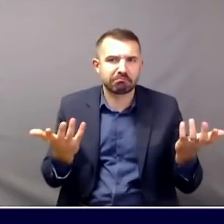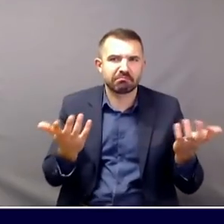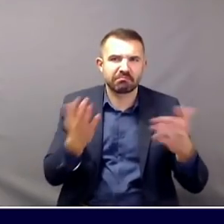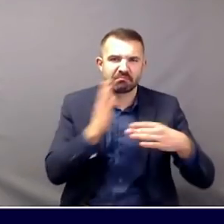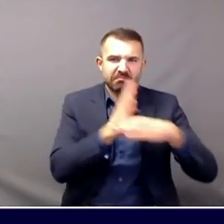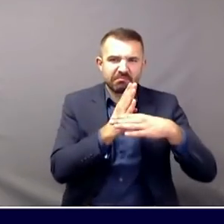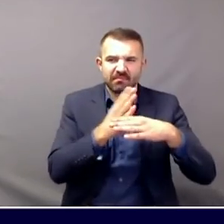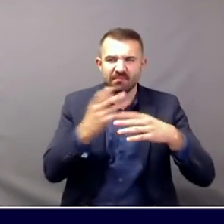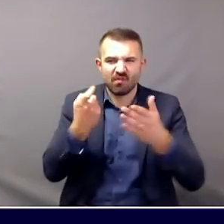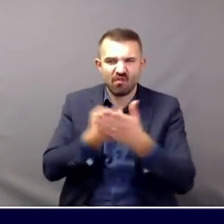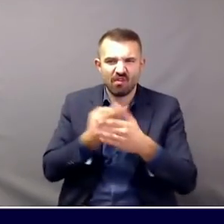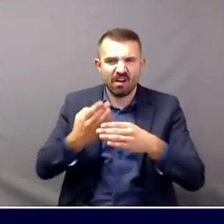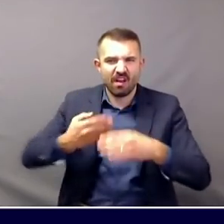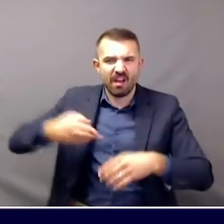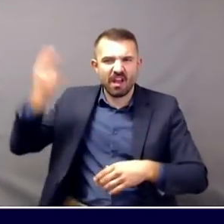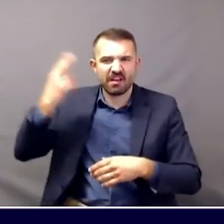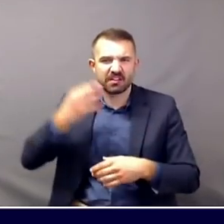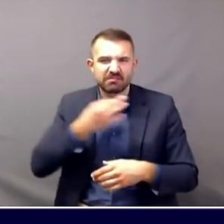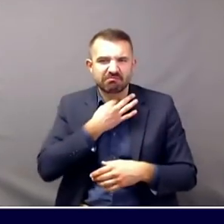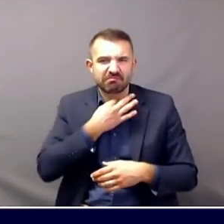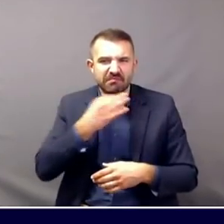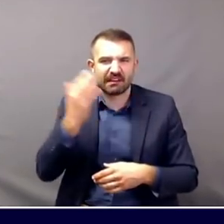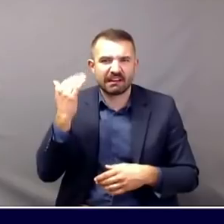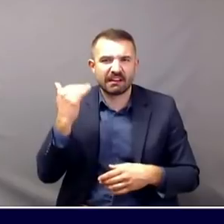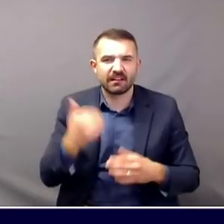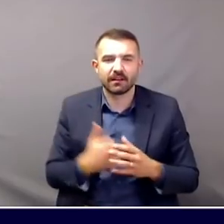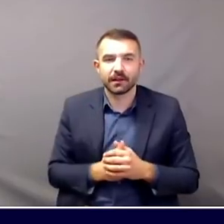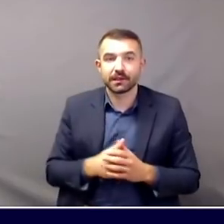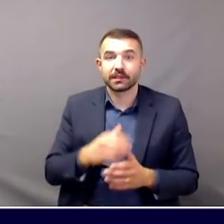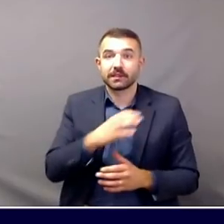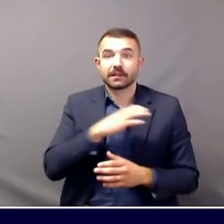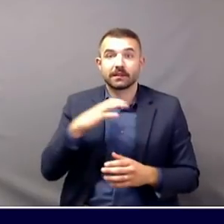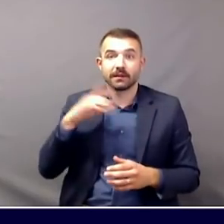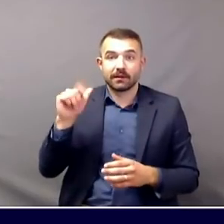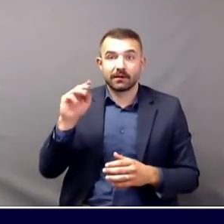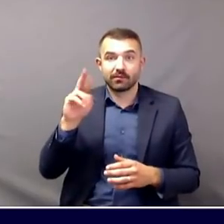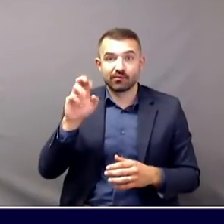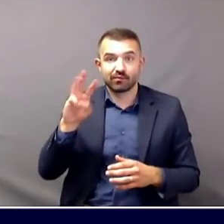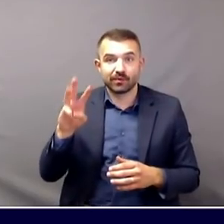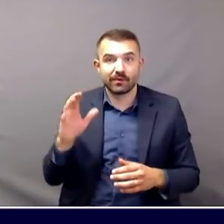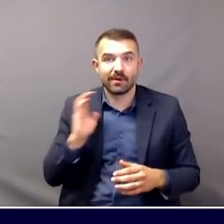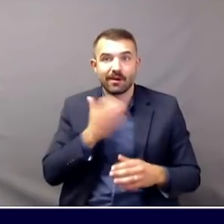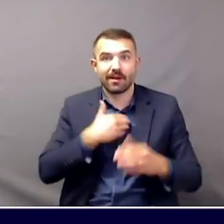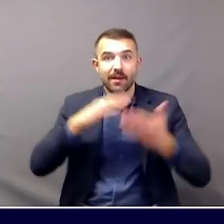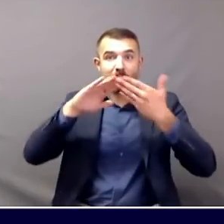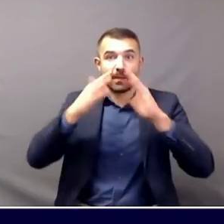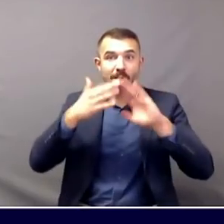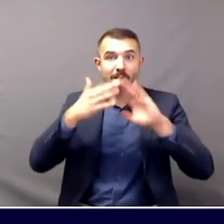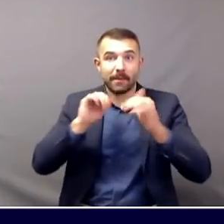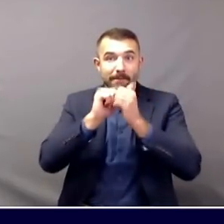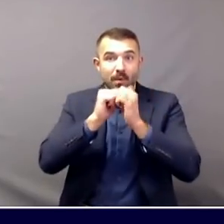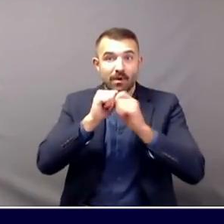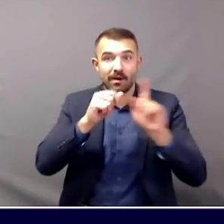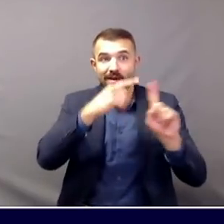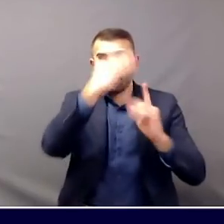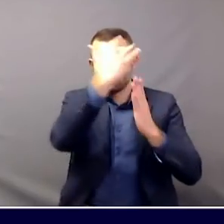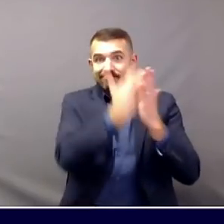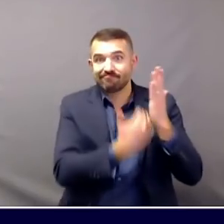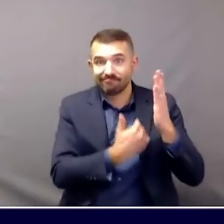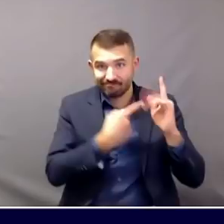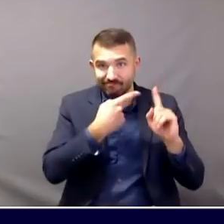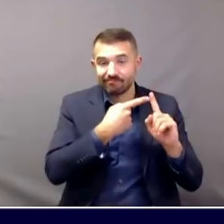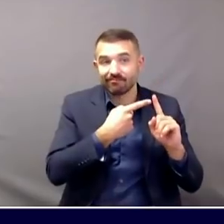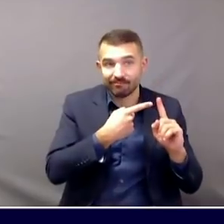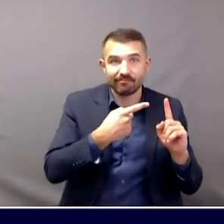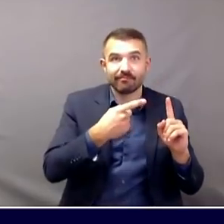in Maine, we have our community sports checklist, which applies to all sports that are